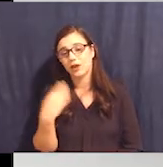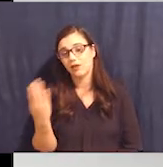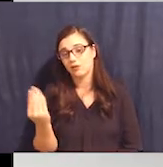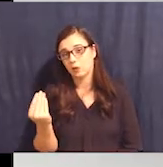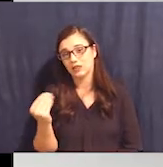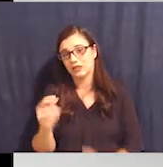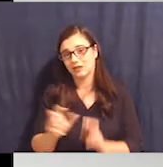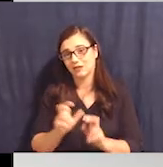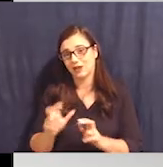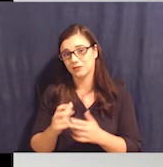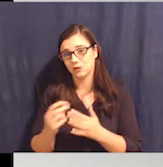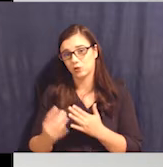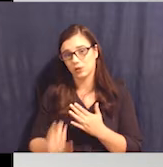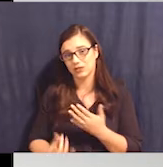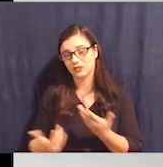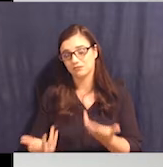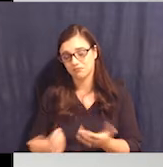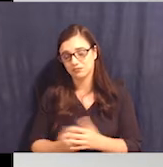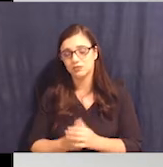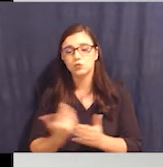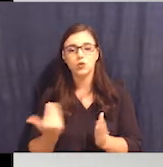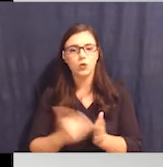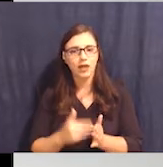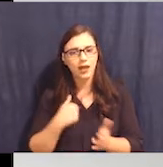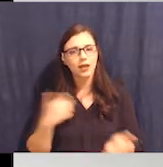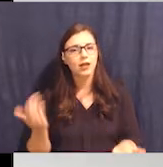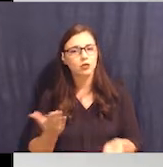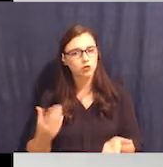have 14 investment choices. So again,